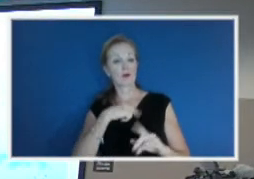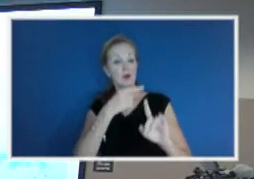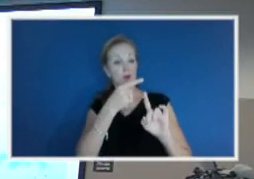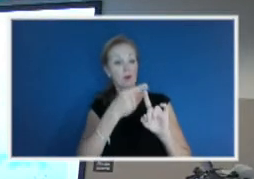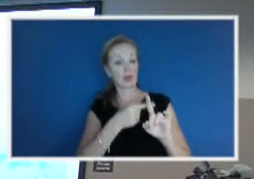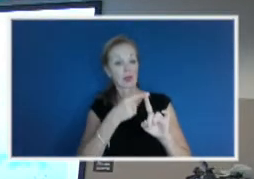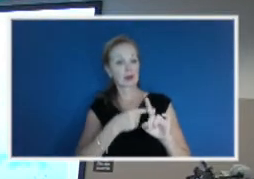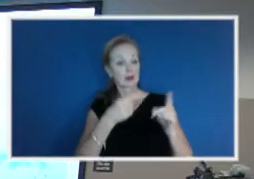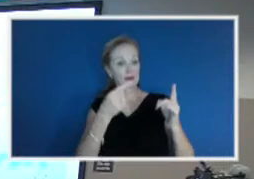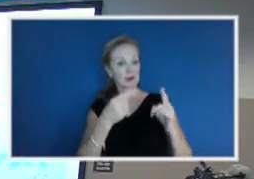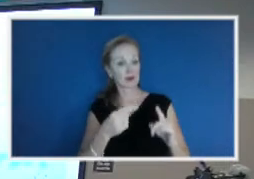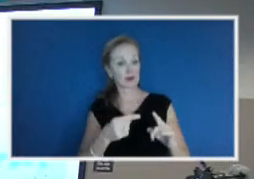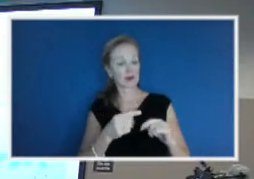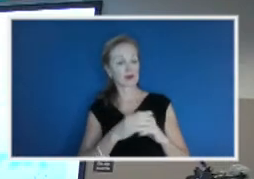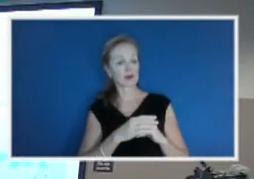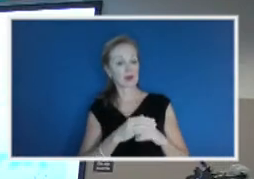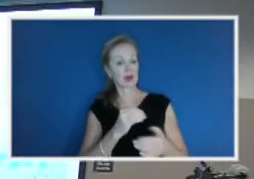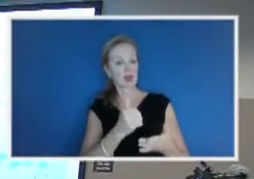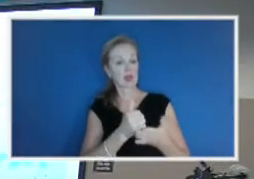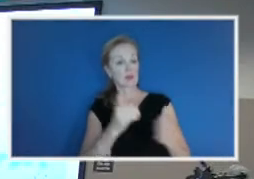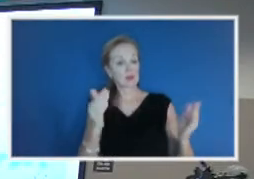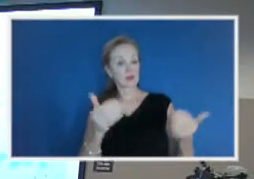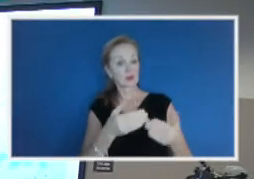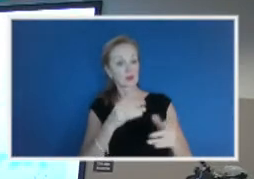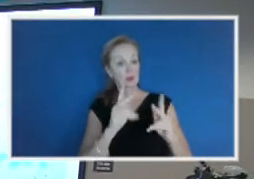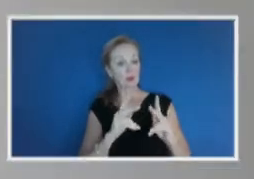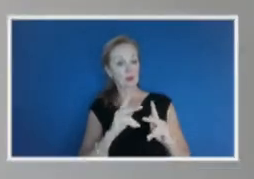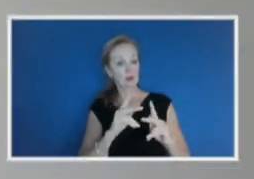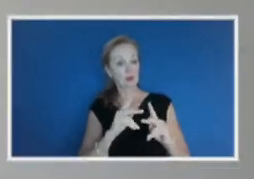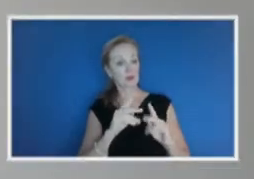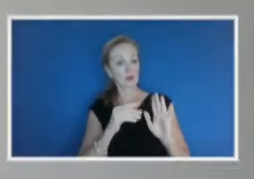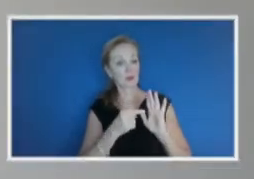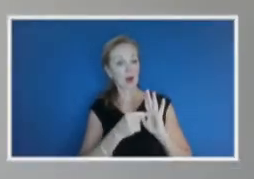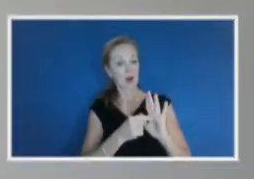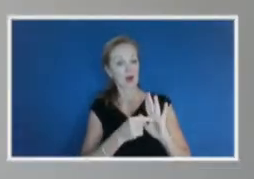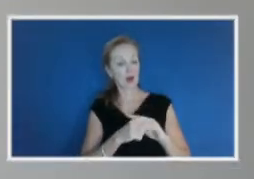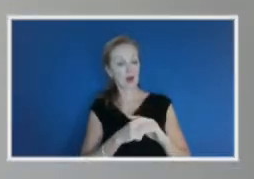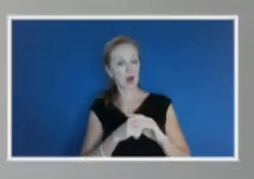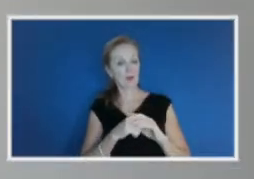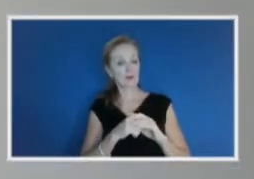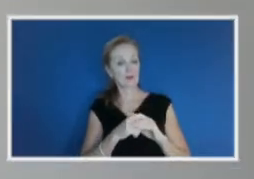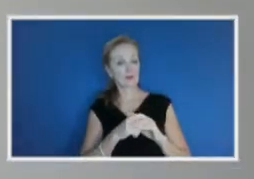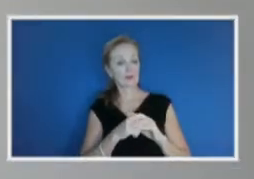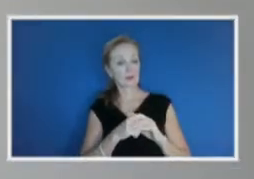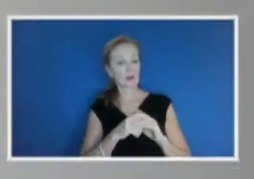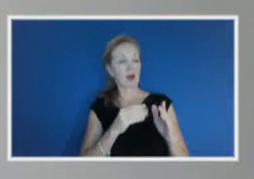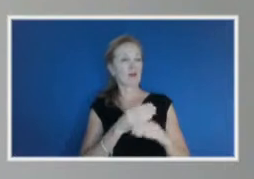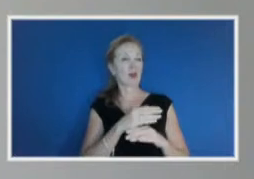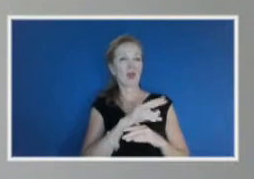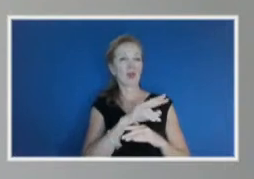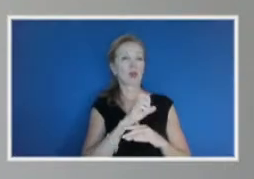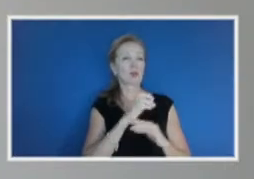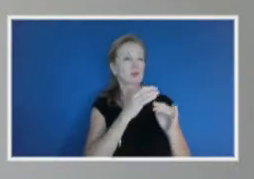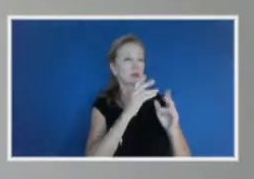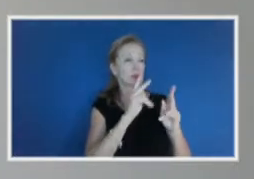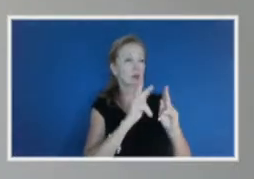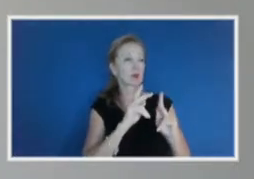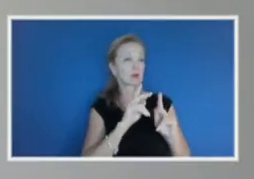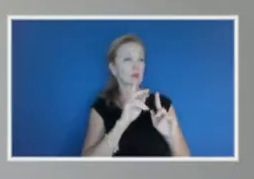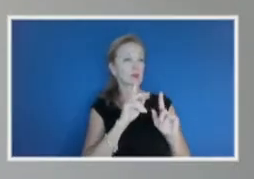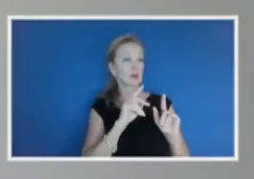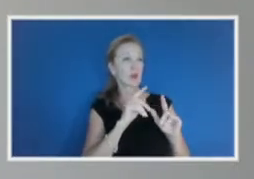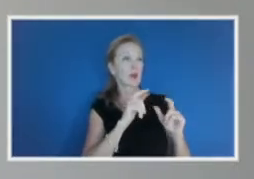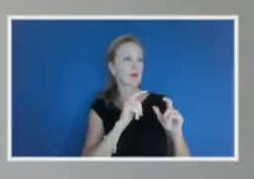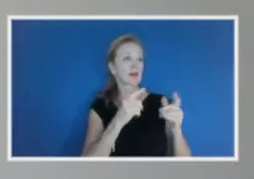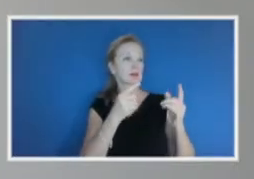in the corridor to help introduce folks to the model. We've had well over 300 individuals attend. Probably our biggest event